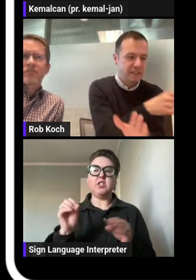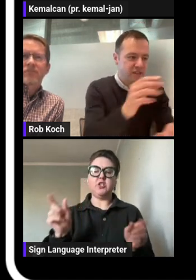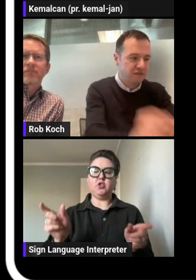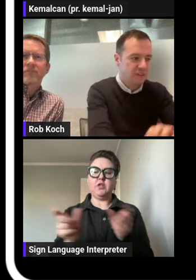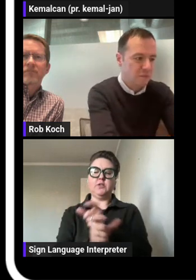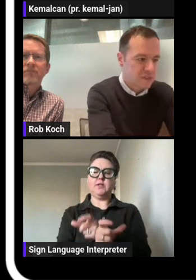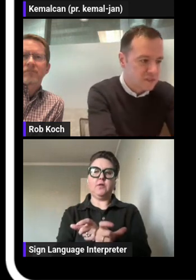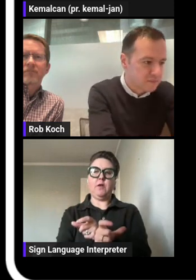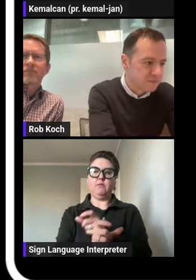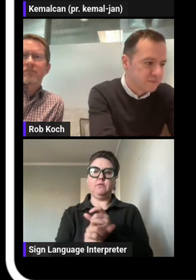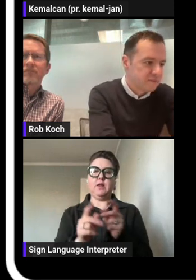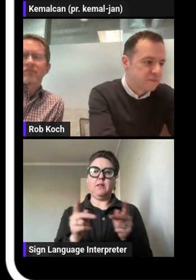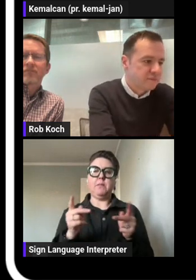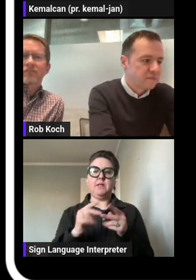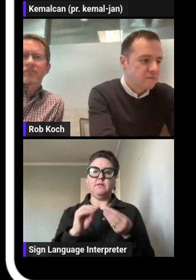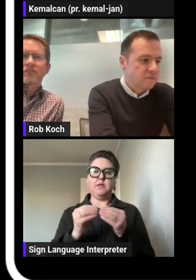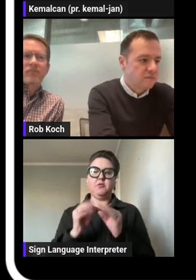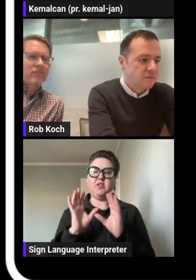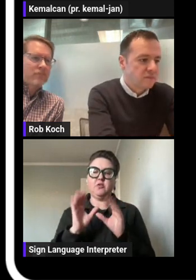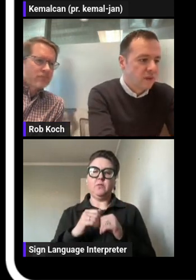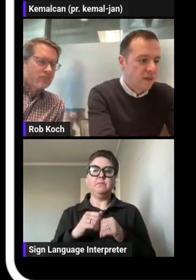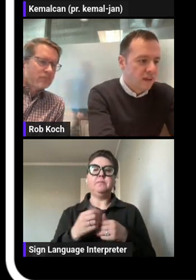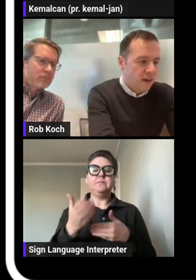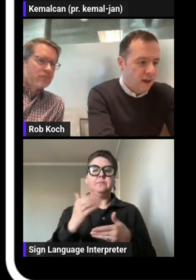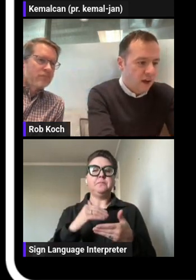the place of the numbers.